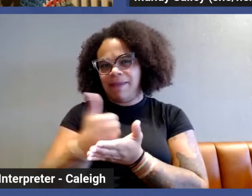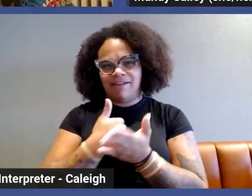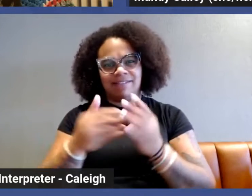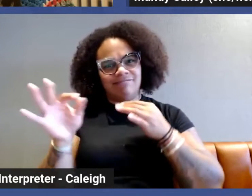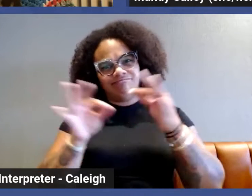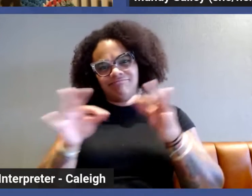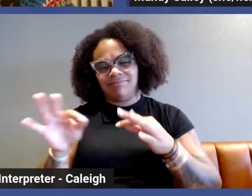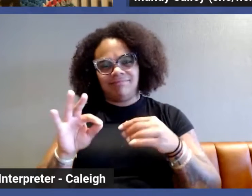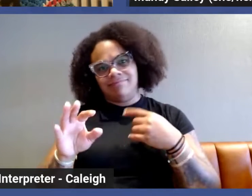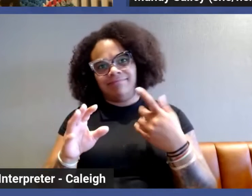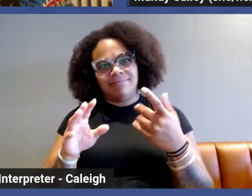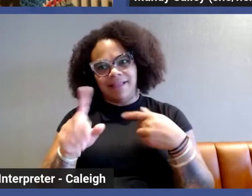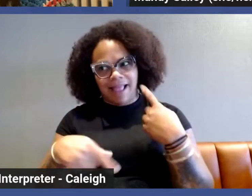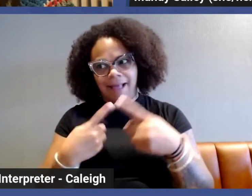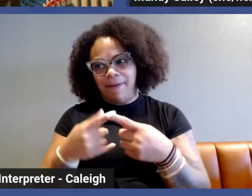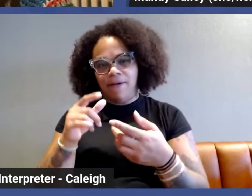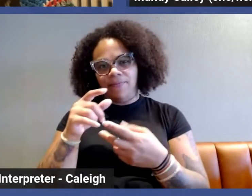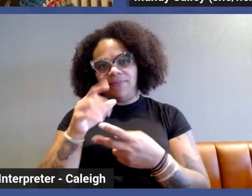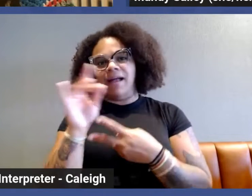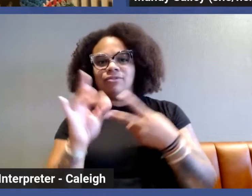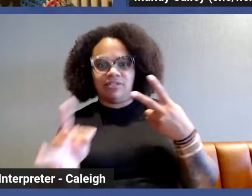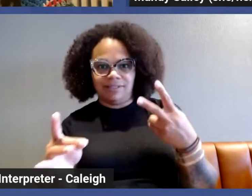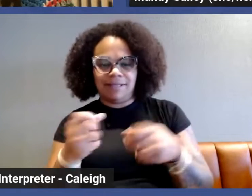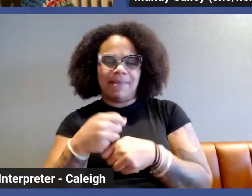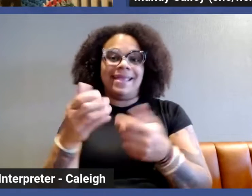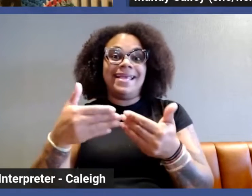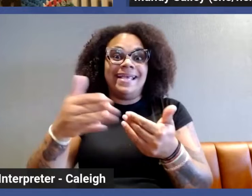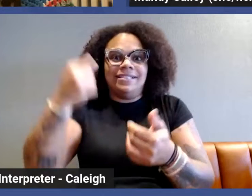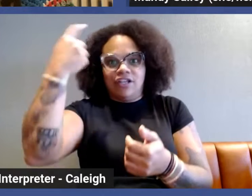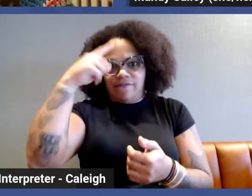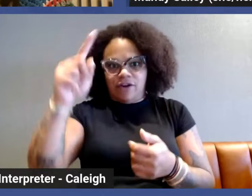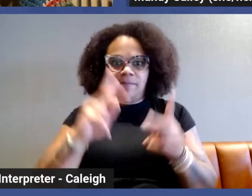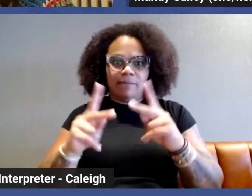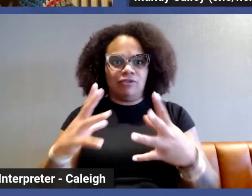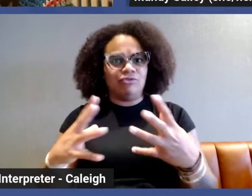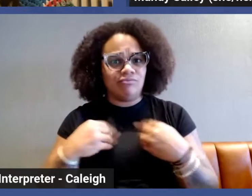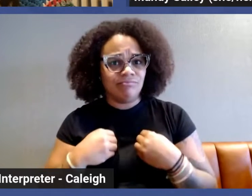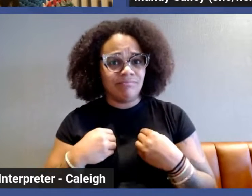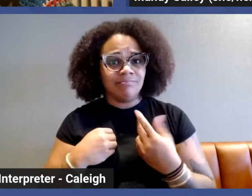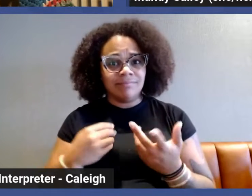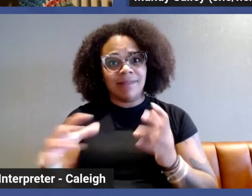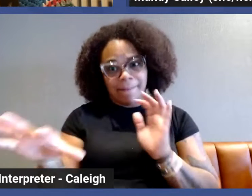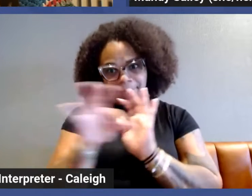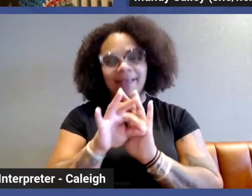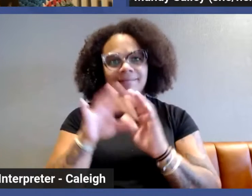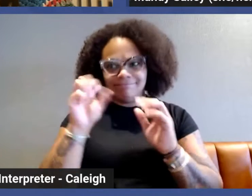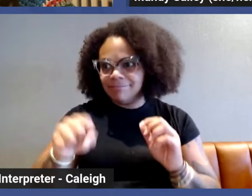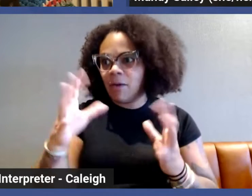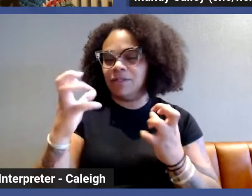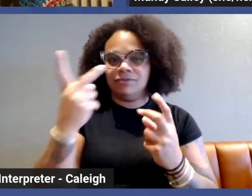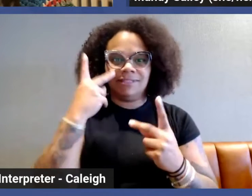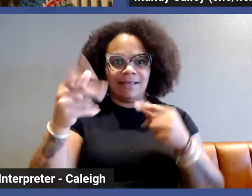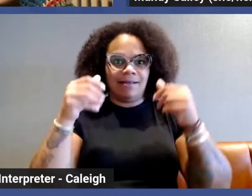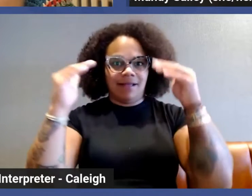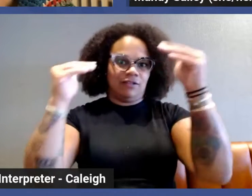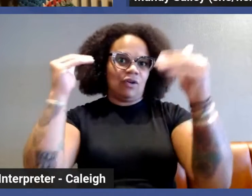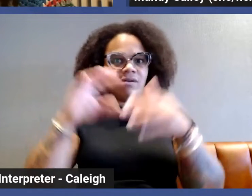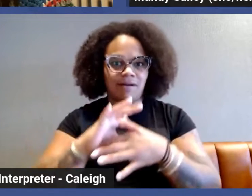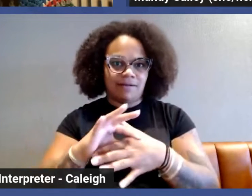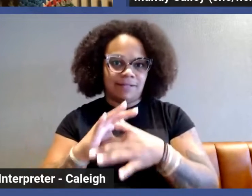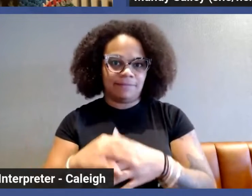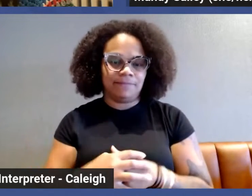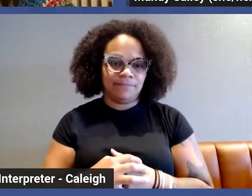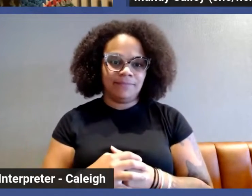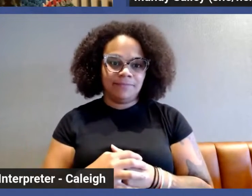it easier for people to opt in to adult content if they want it. And so for all of those conversations, our